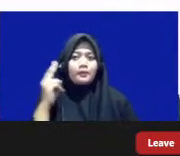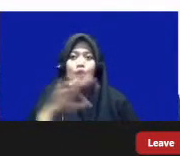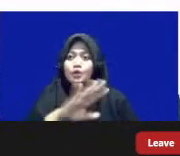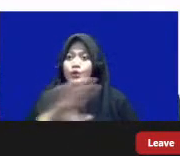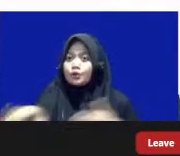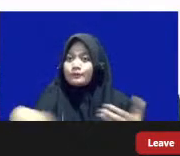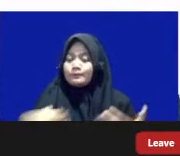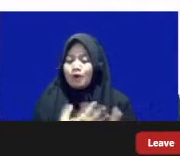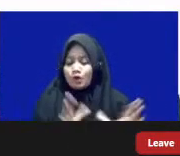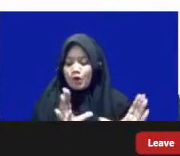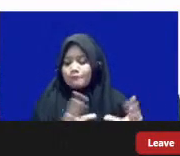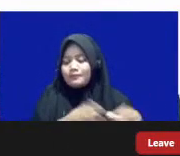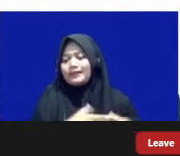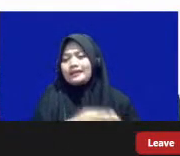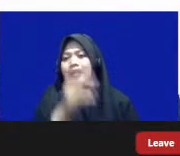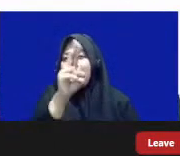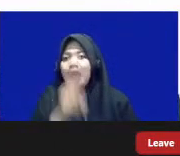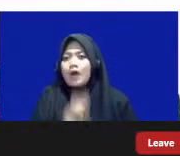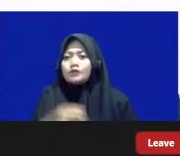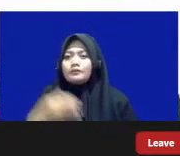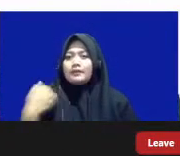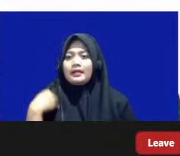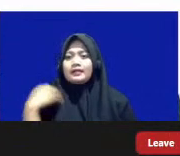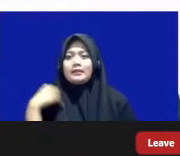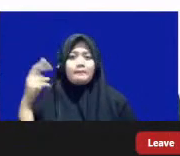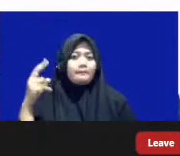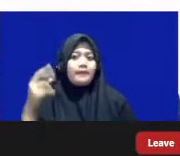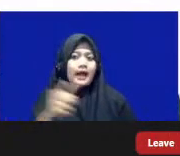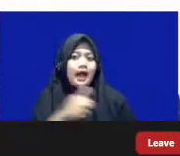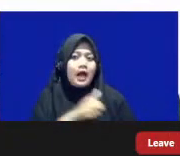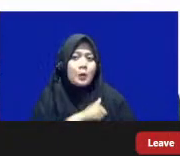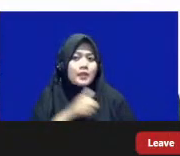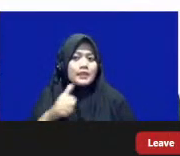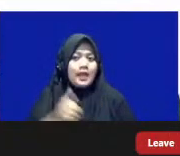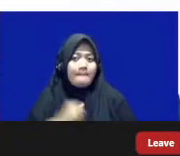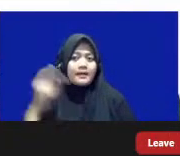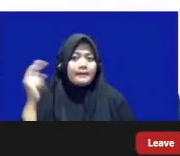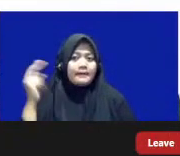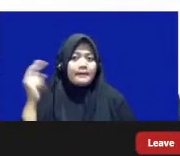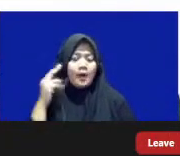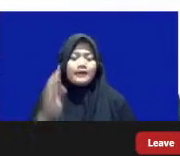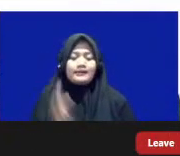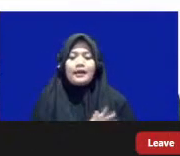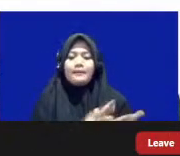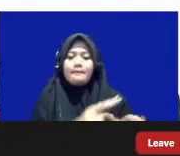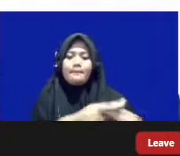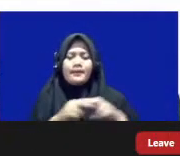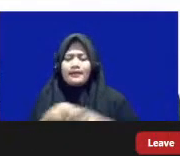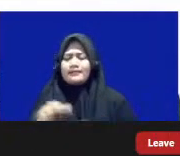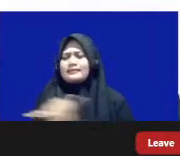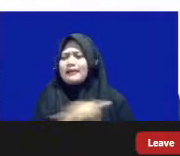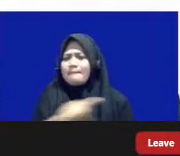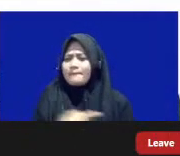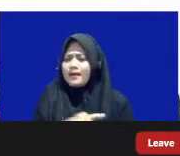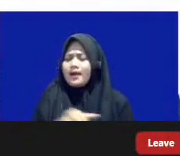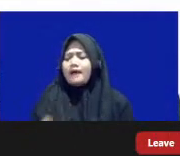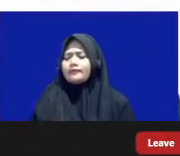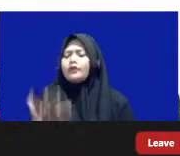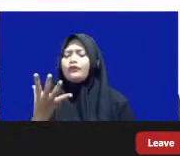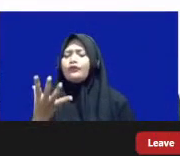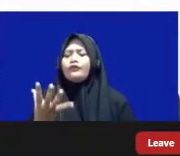members, and they are equally playing active role in the disaster preparedness and also emergency response.